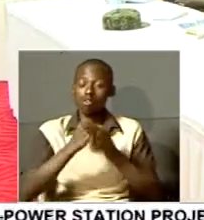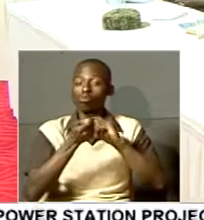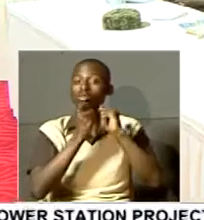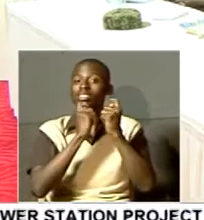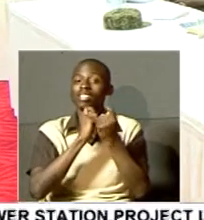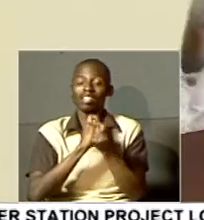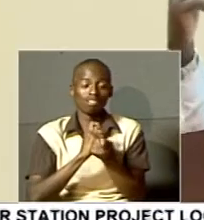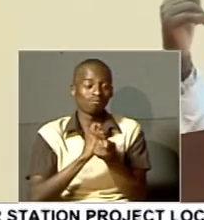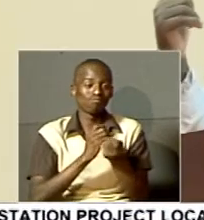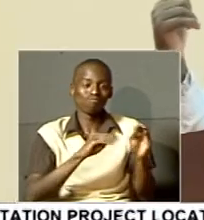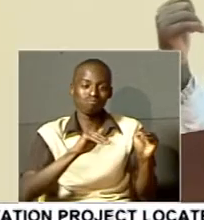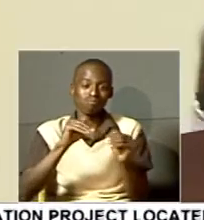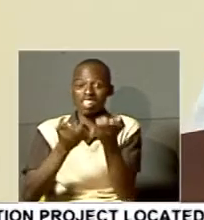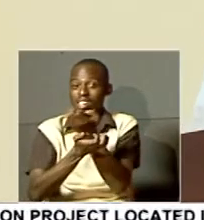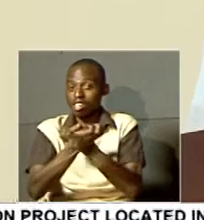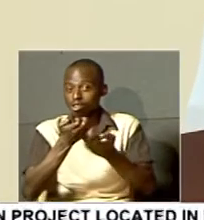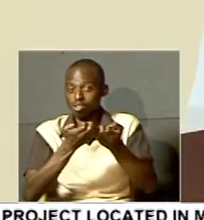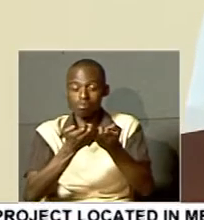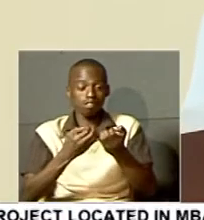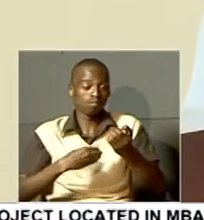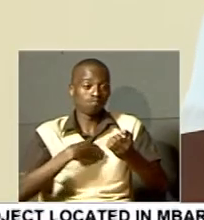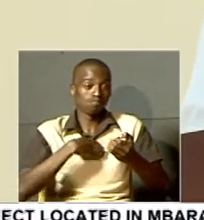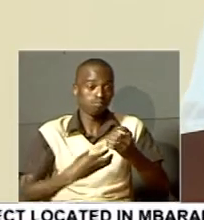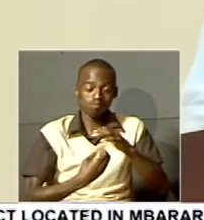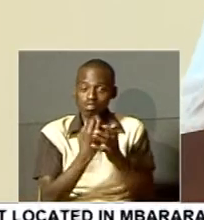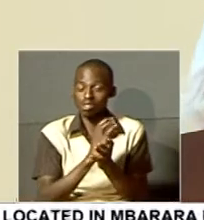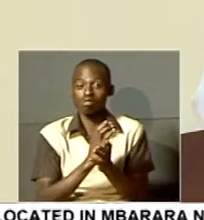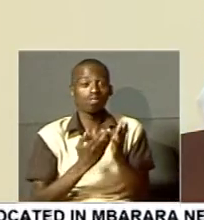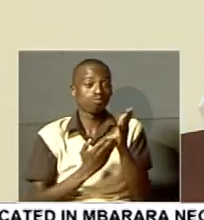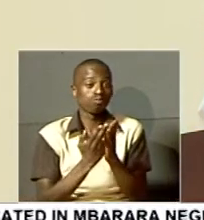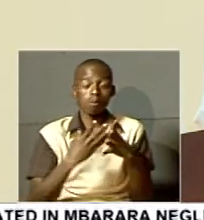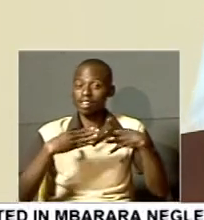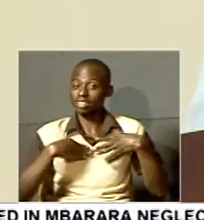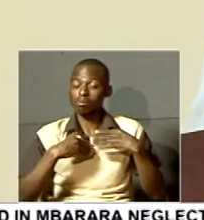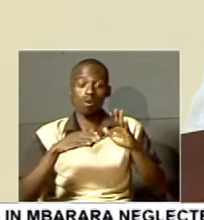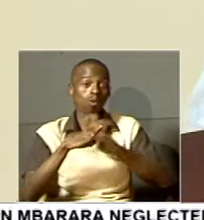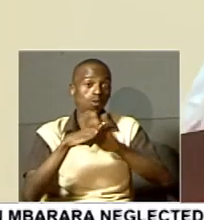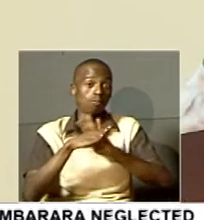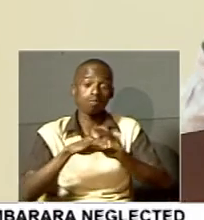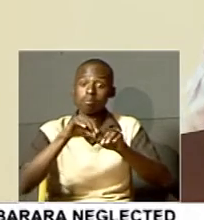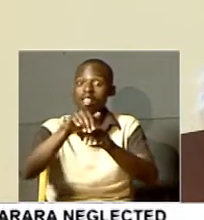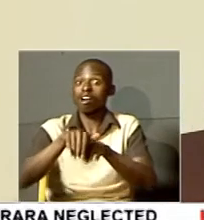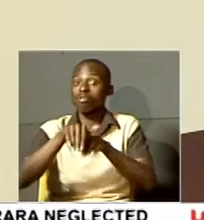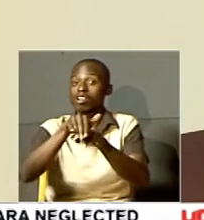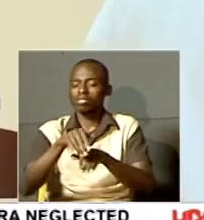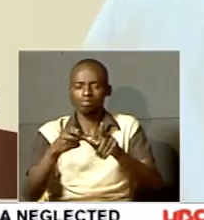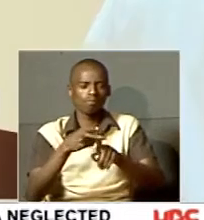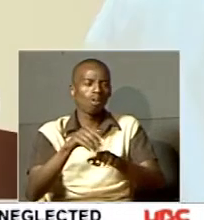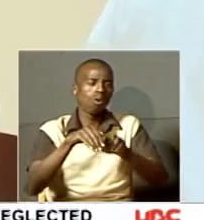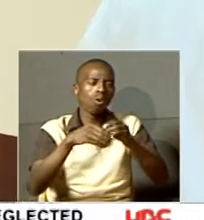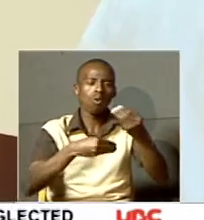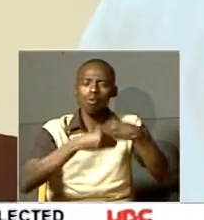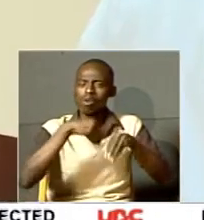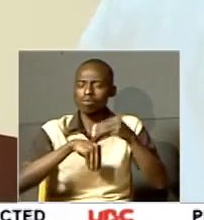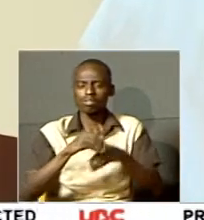transform economically by undertaking wealth creation ventures through embracing commercial agriculture. On corruption, the president urged